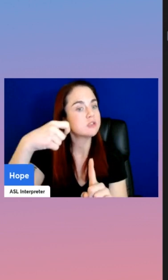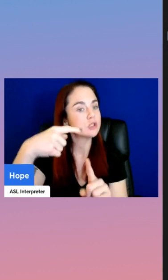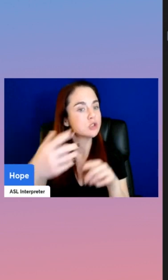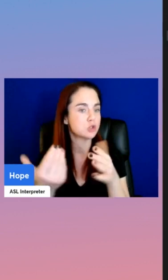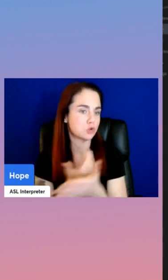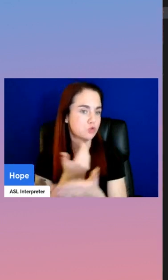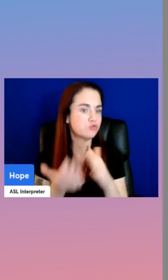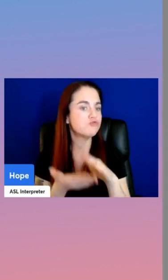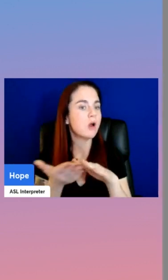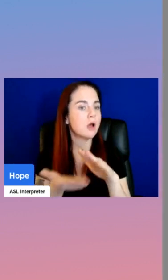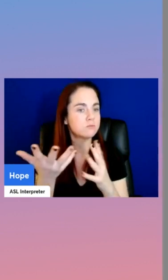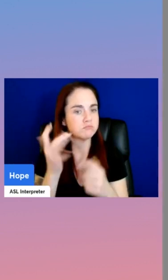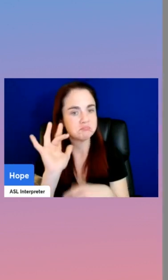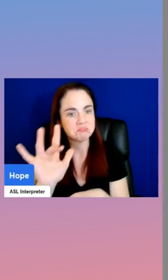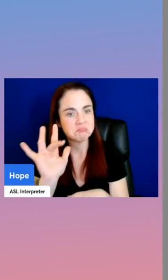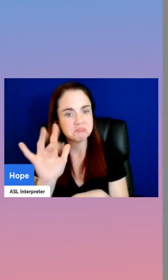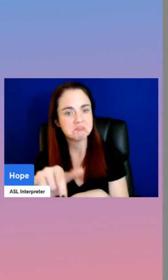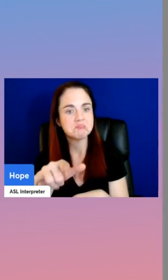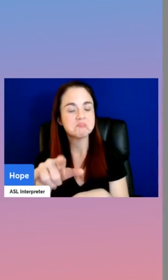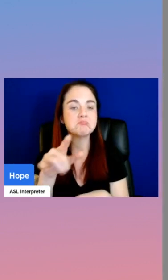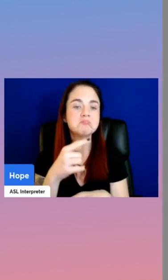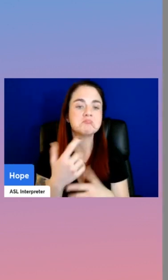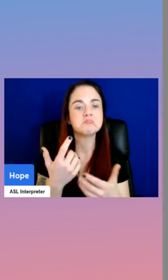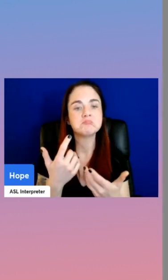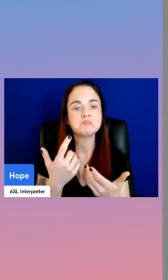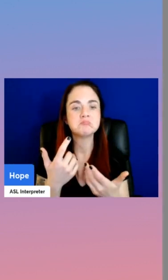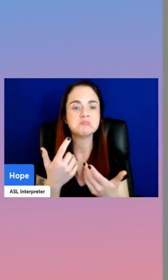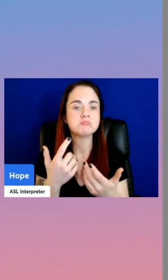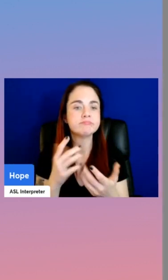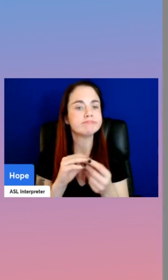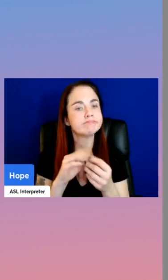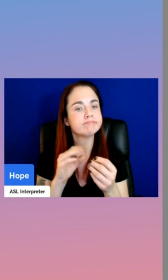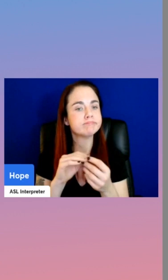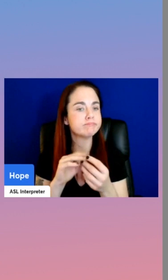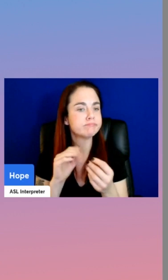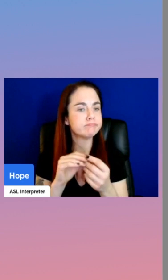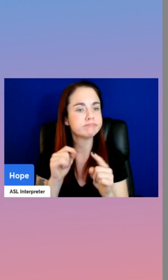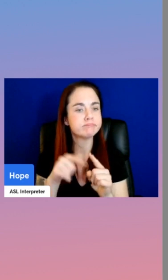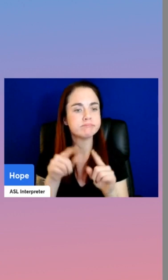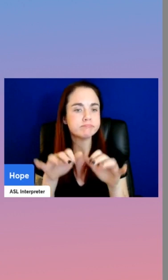right? And say revoked